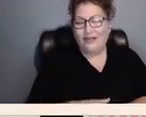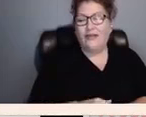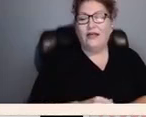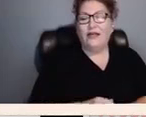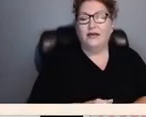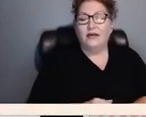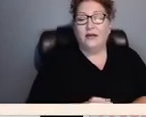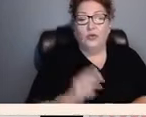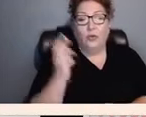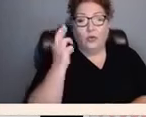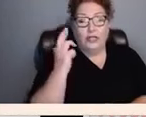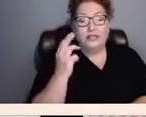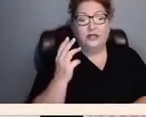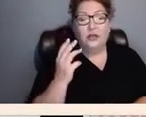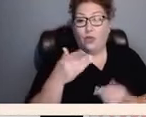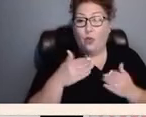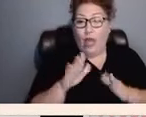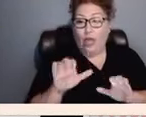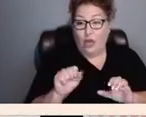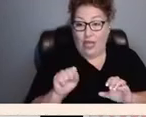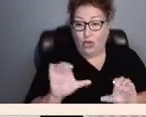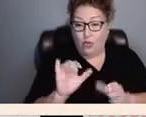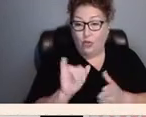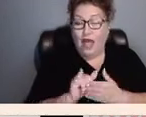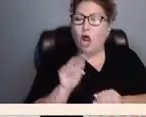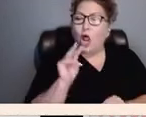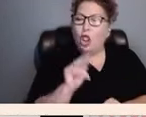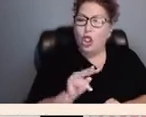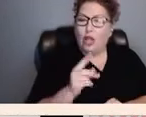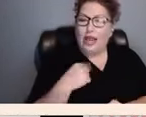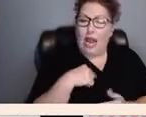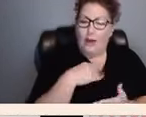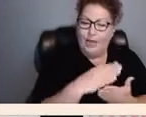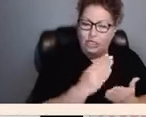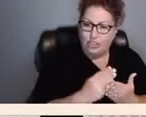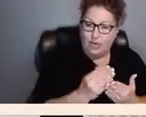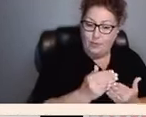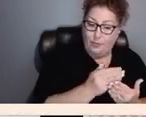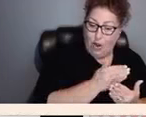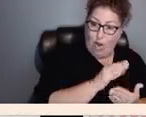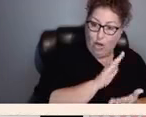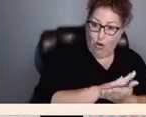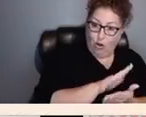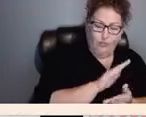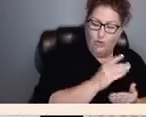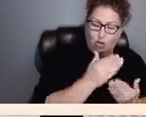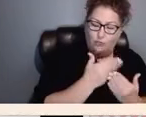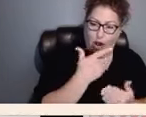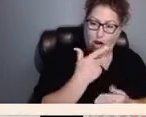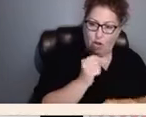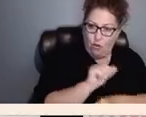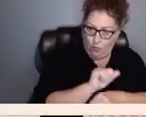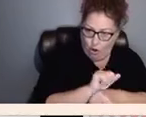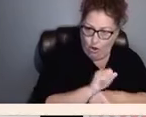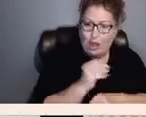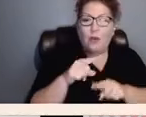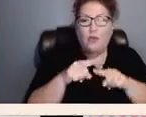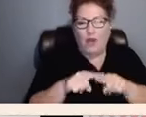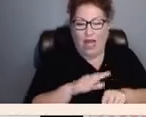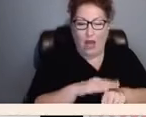the way we can do that is look at our budget prior to going to work and maybe just relying on those SSI or